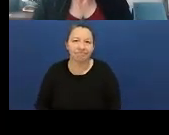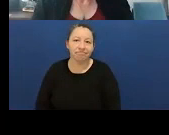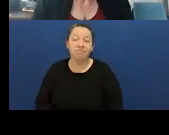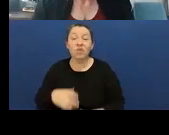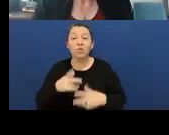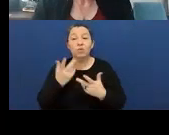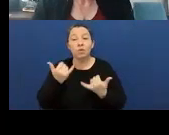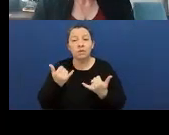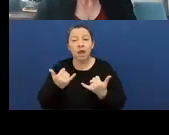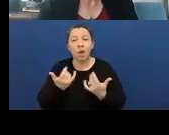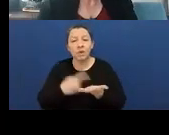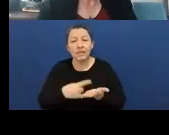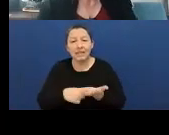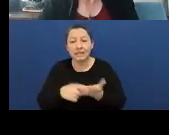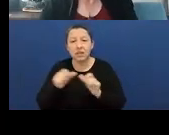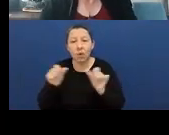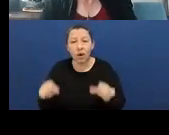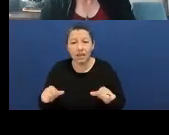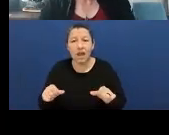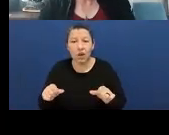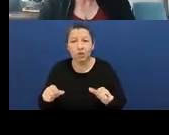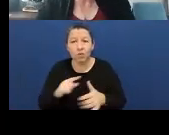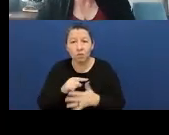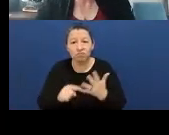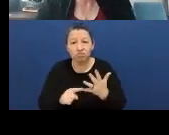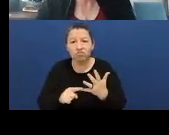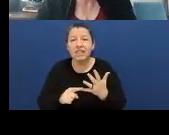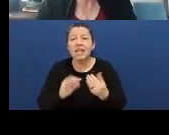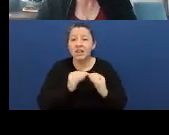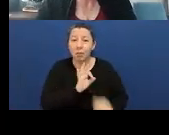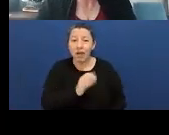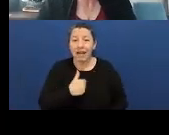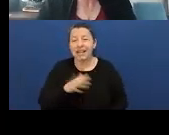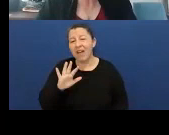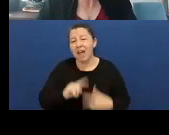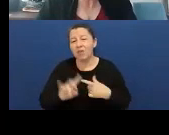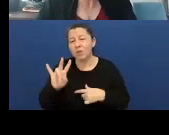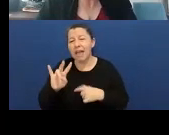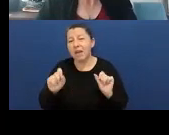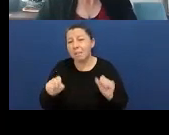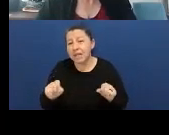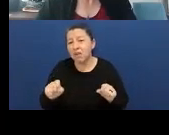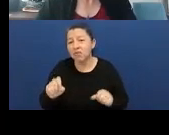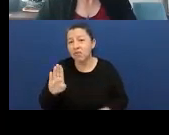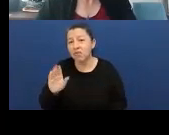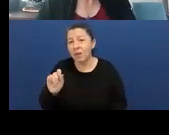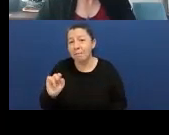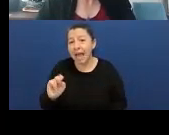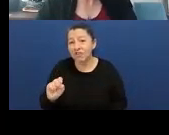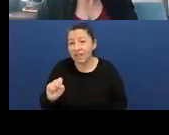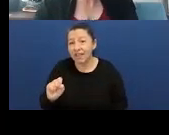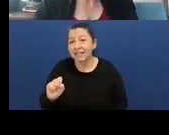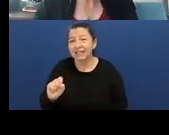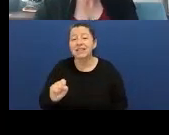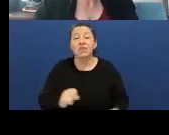architectural elements, Site 9 does have 5 to 7 possible bastions on its corners, And the